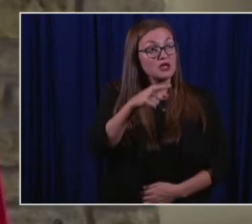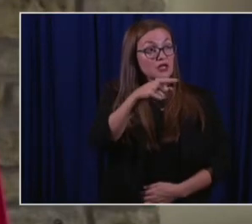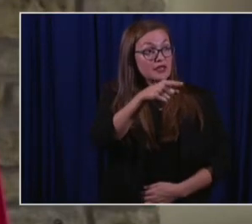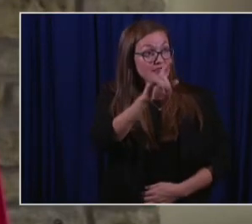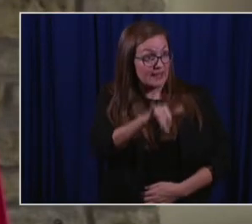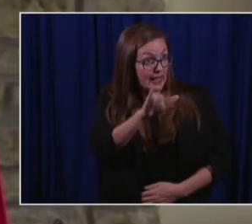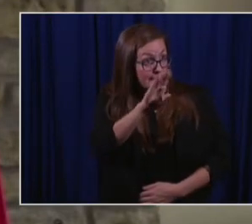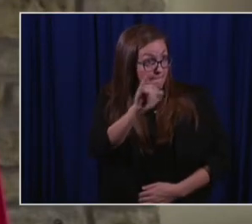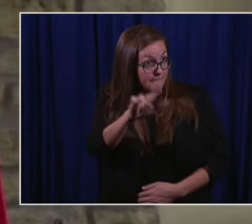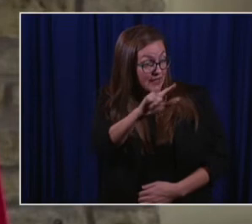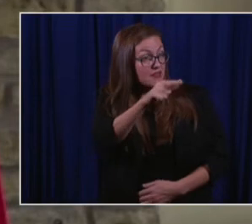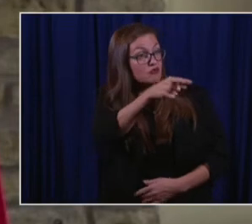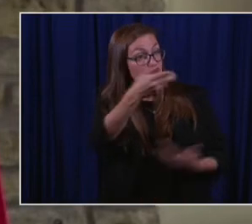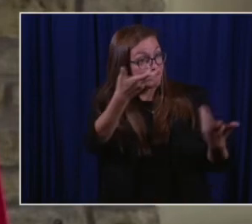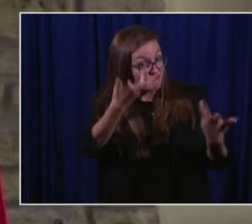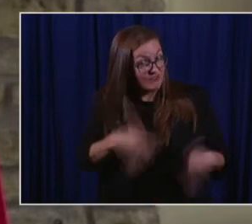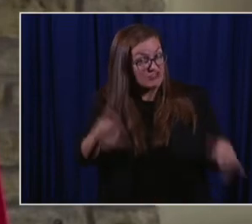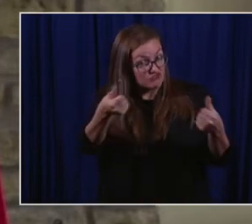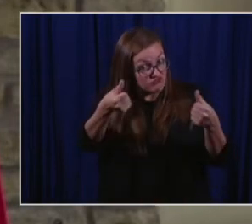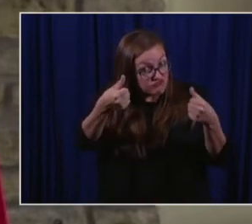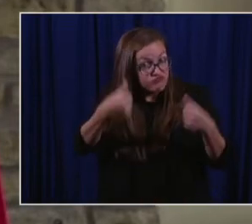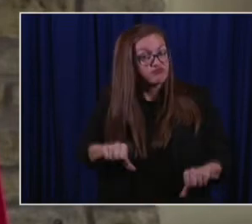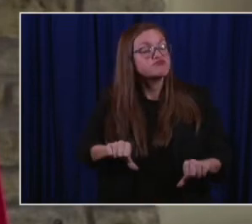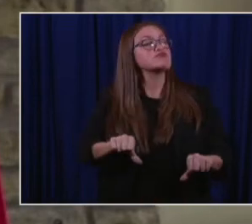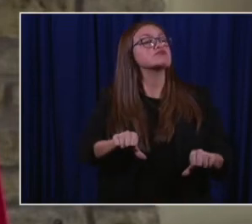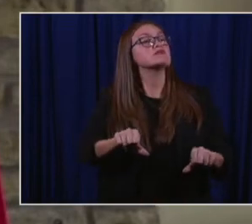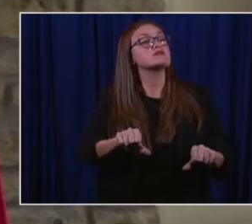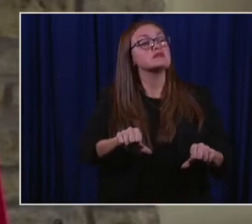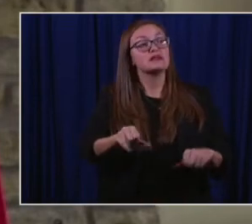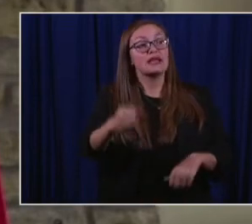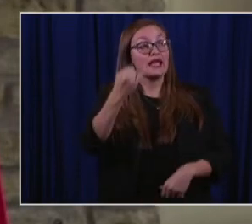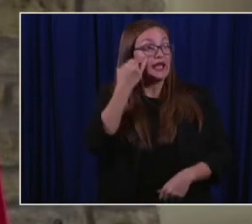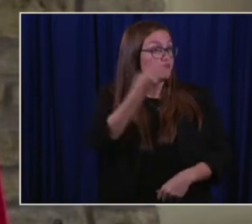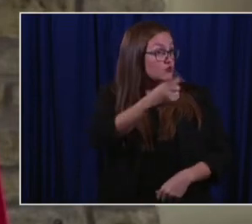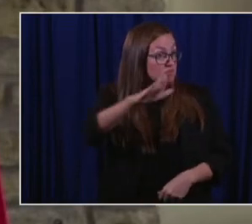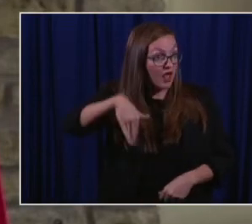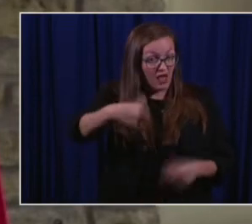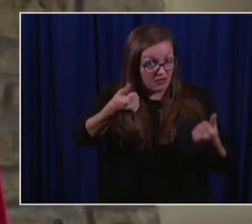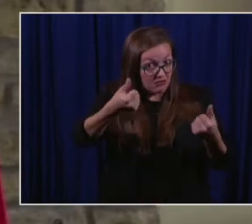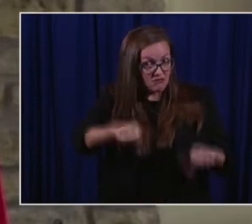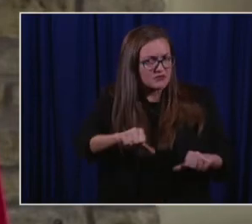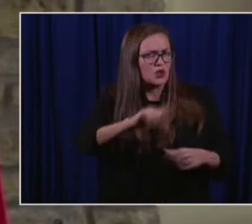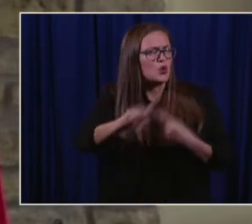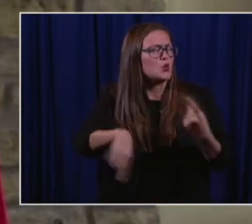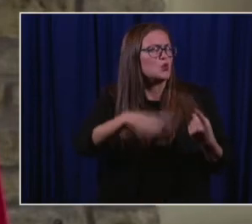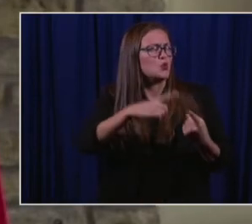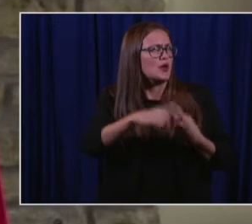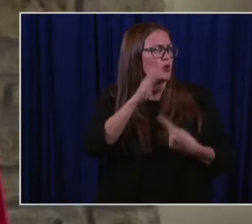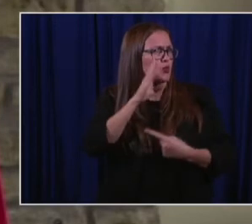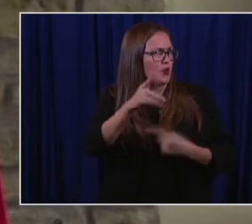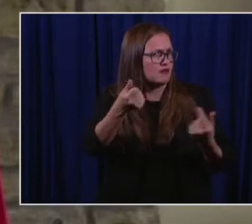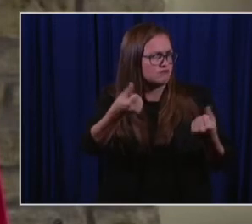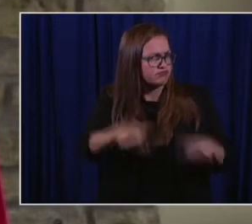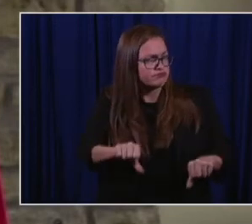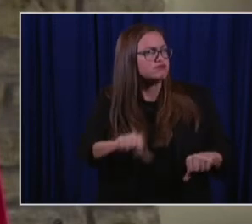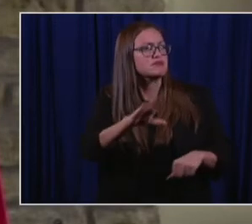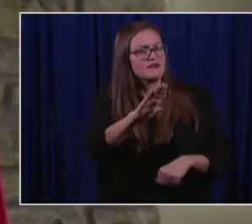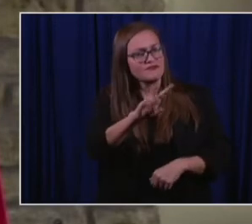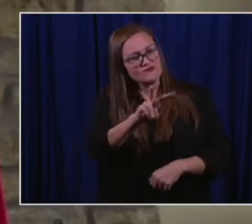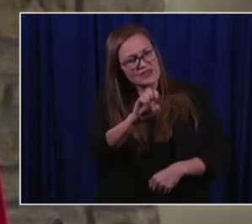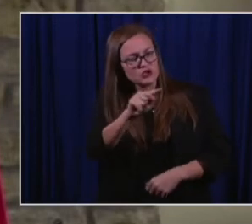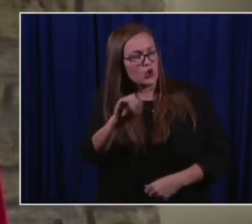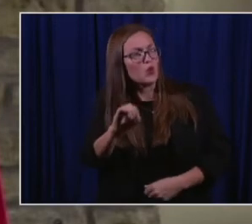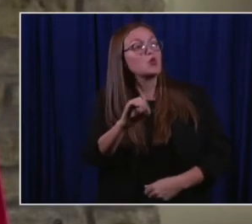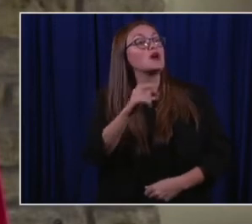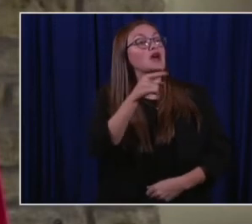that bill yet that would restrict health orders? If you haven't vetoed it, when is the veto coming? And are you going to be lobbying members of